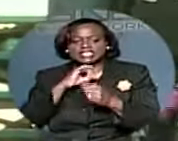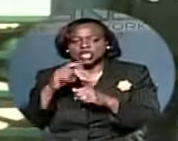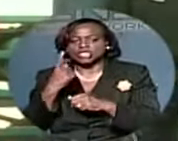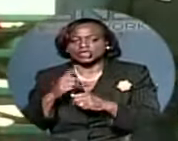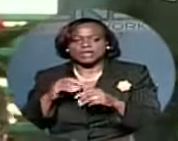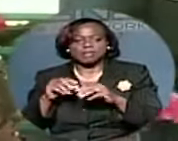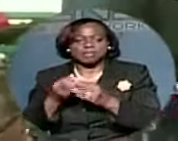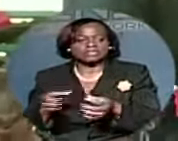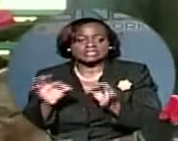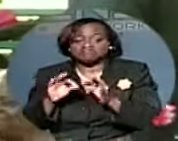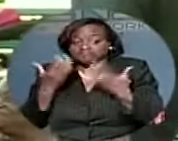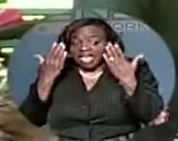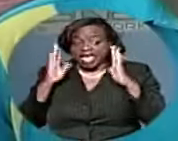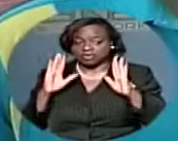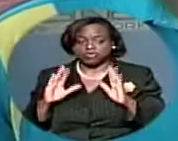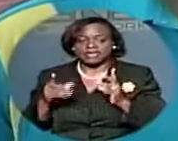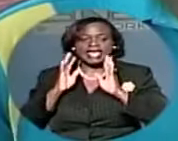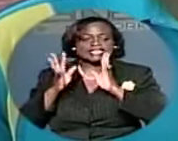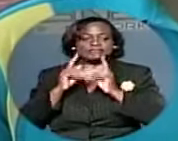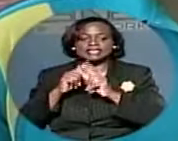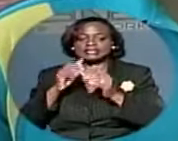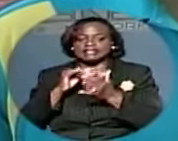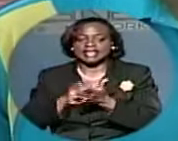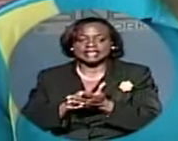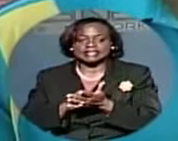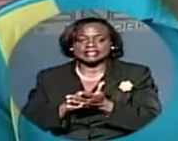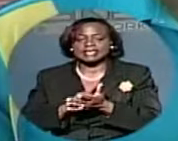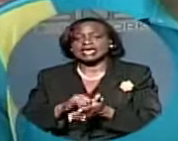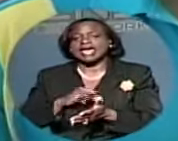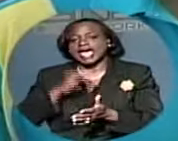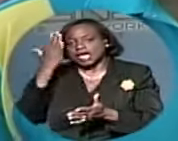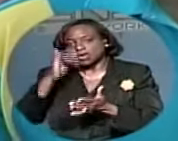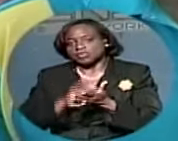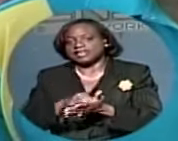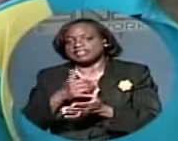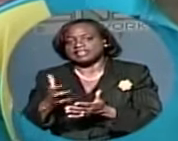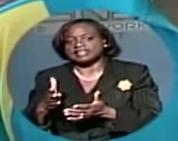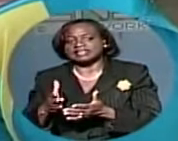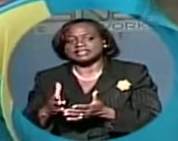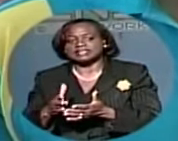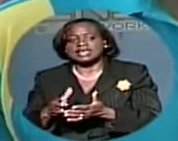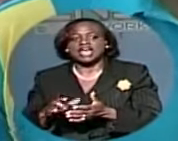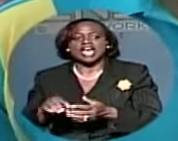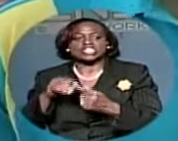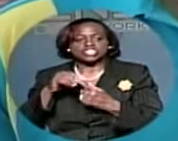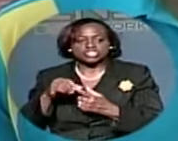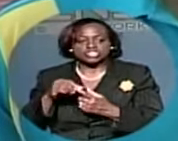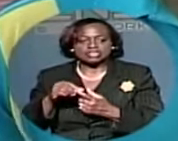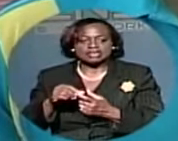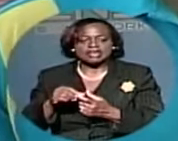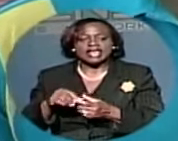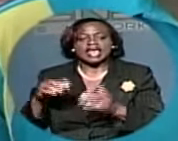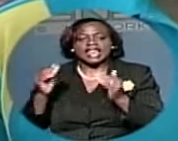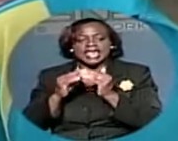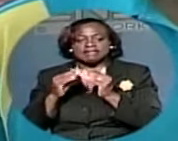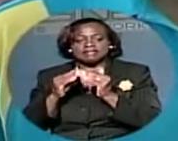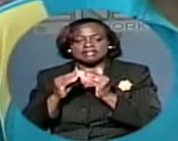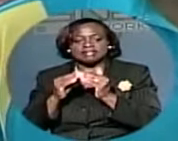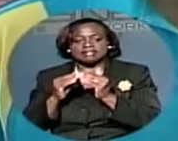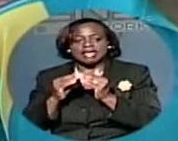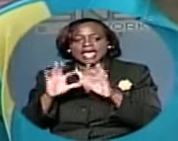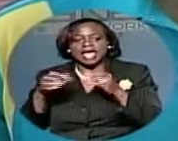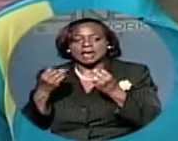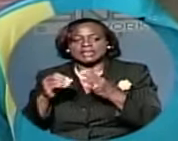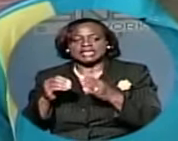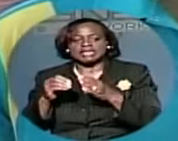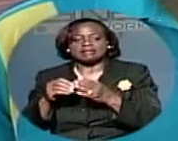cannot speak to the parking lot, to be honest with you, because I'm not sure of that, but I know that there's a certain level of capacity. In general terms, you would expect to have X